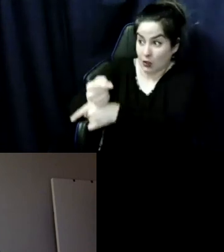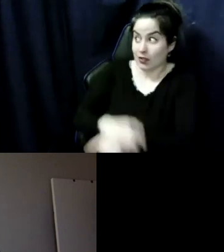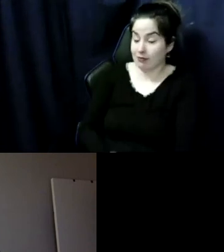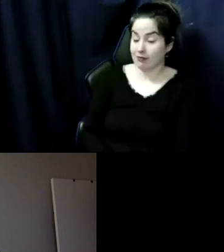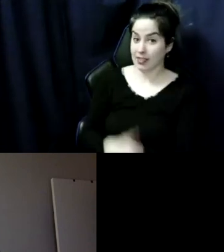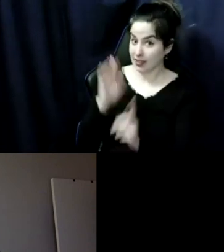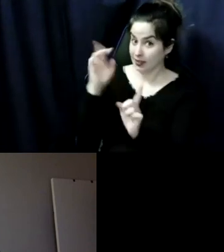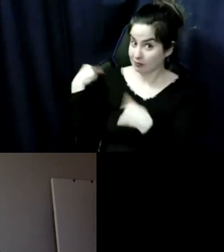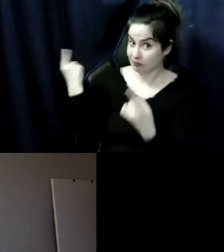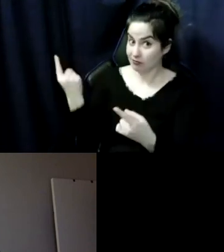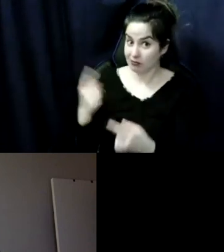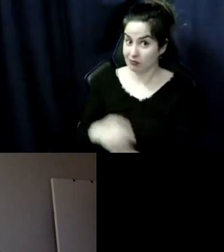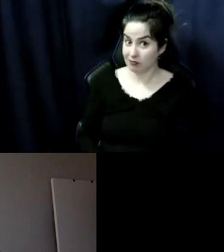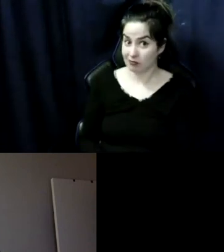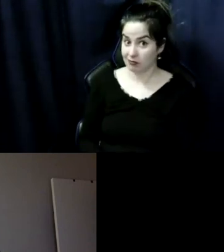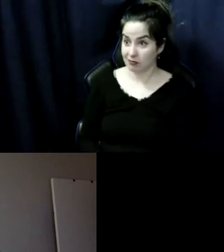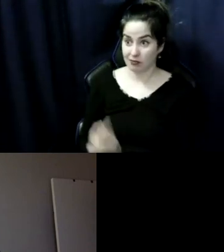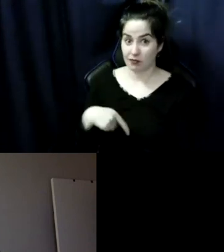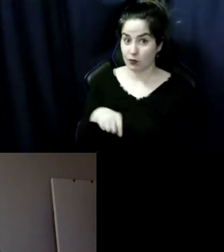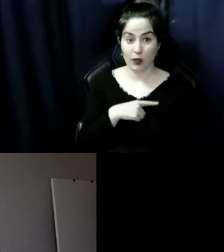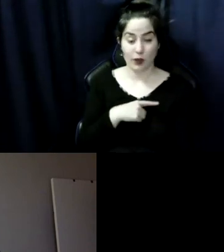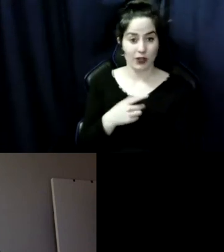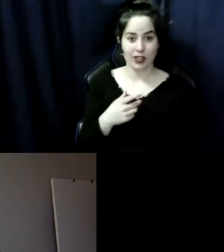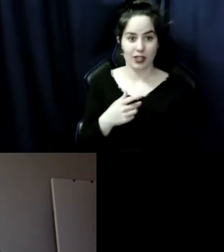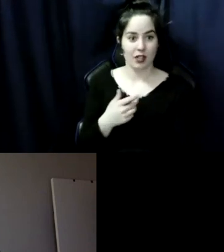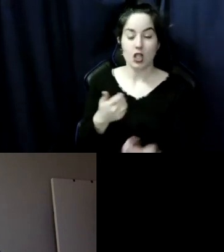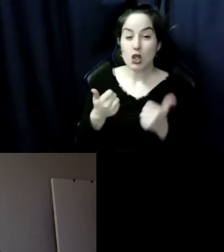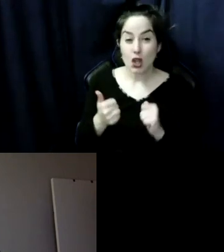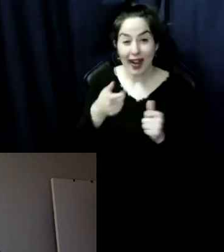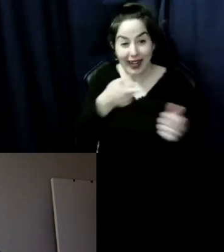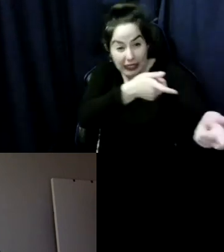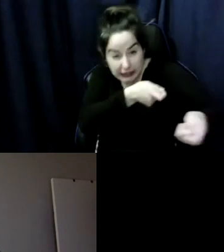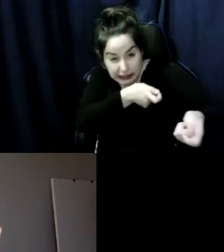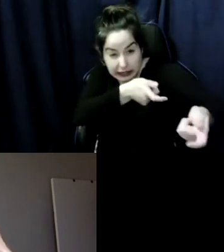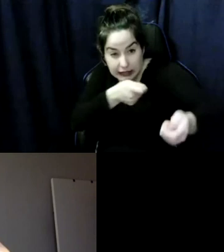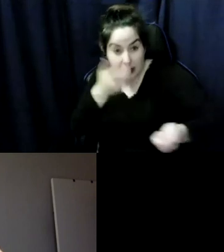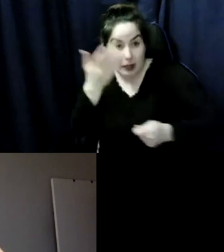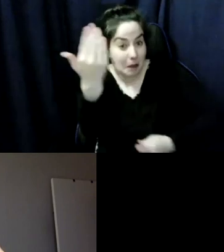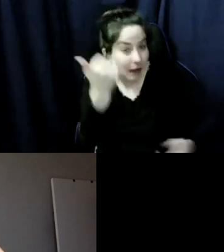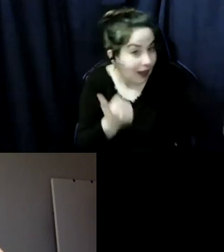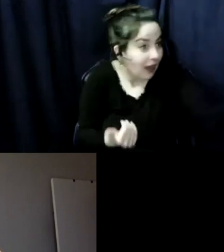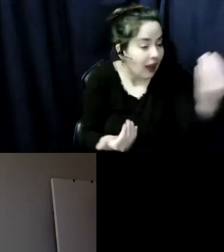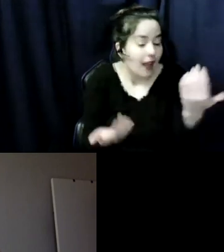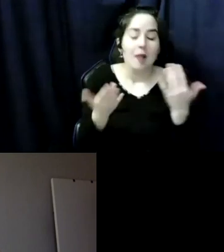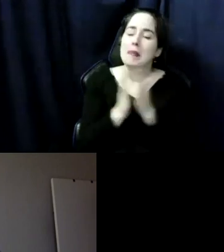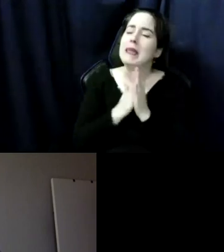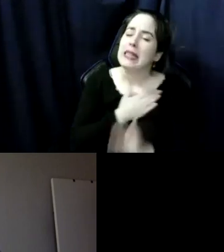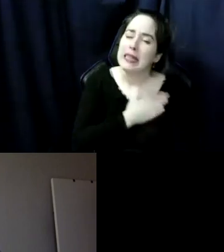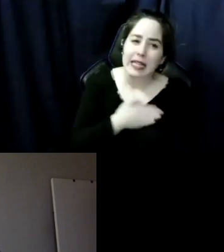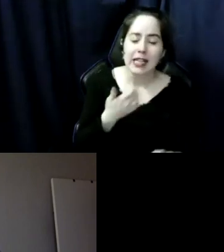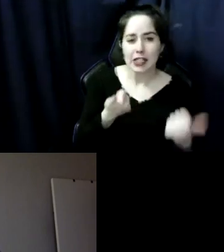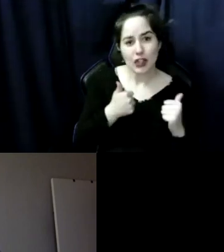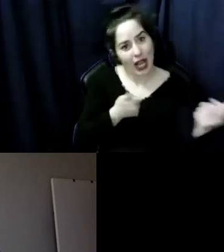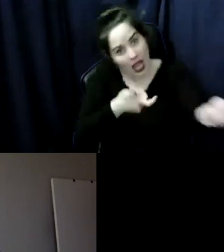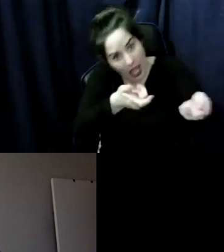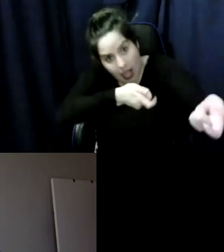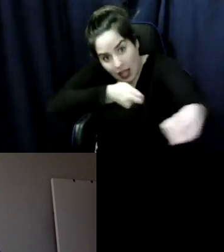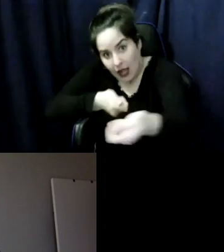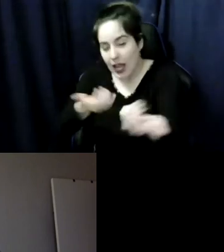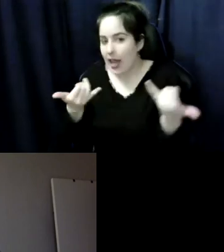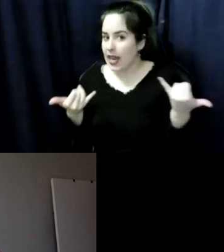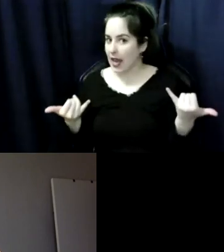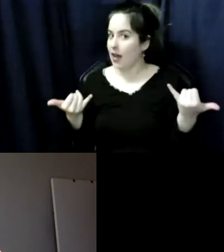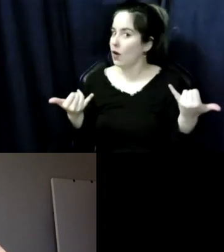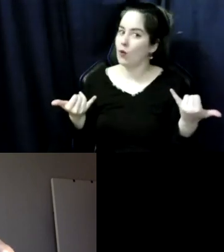we were just falling over ourselves to try and get people out to these parks for these events, right? And now we're kind of doing the opposite